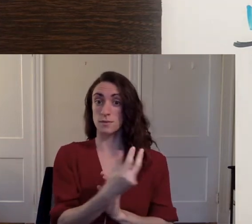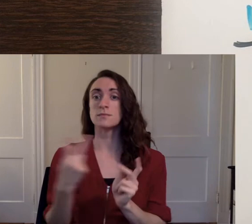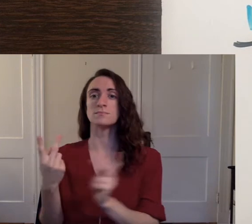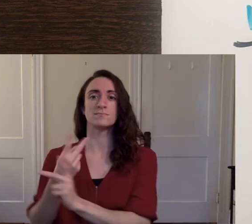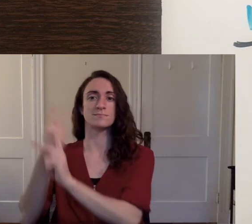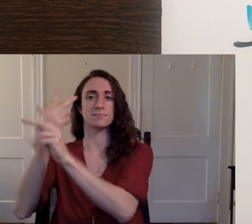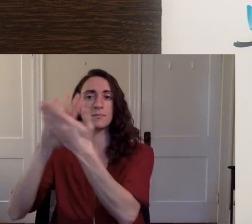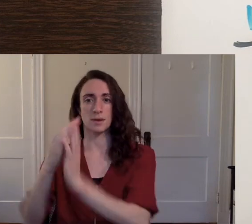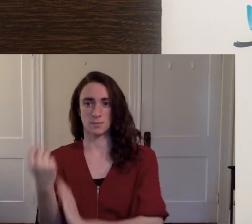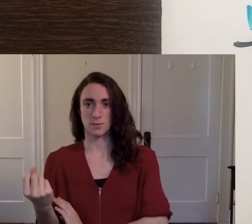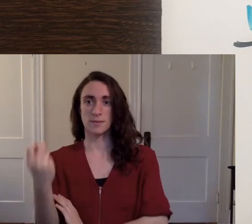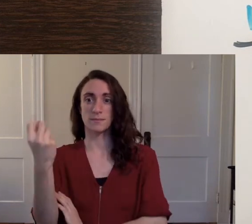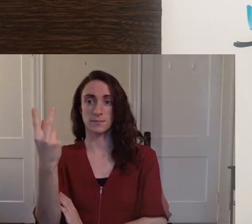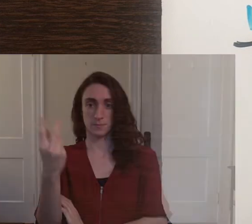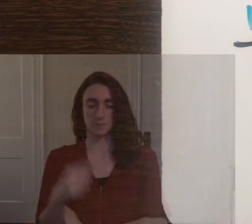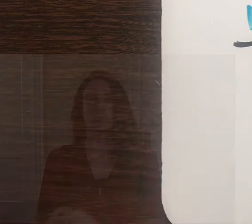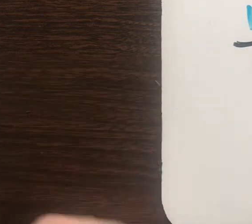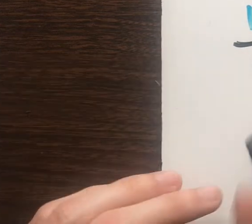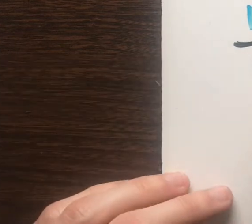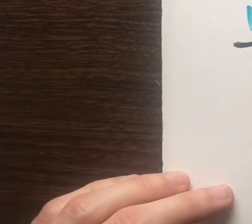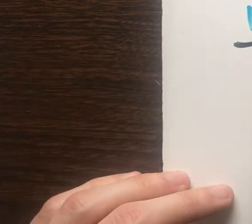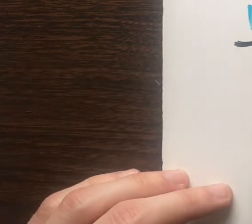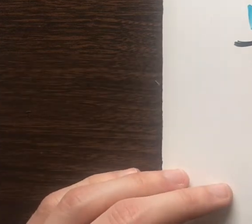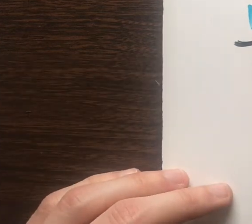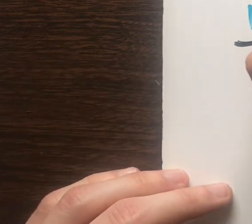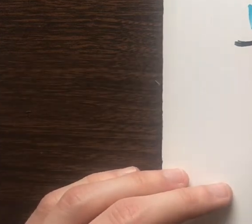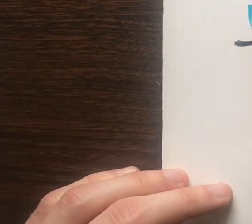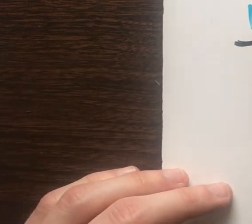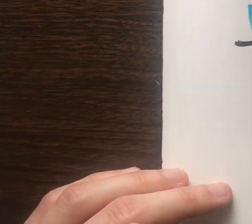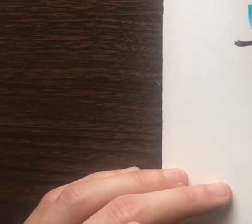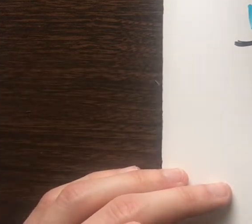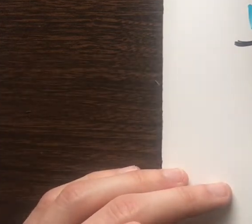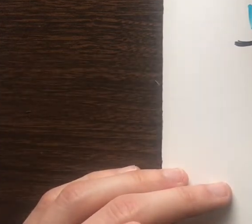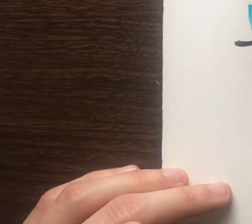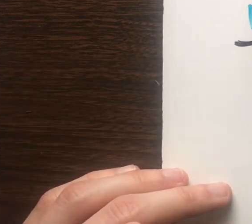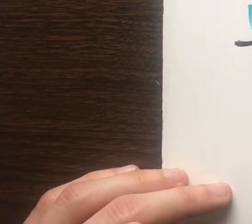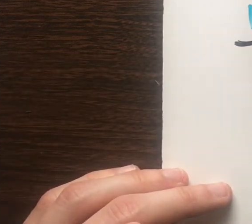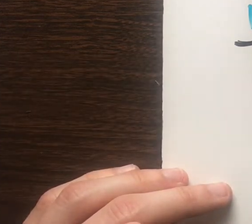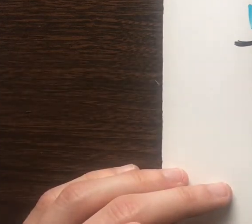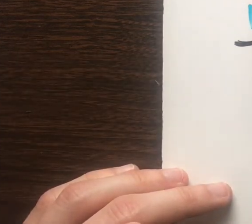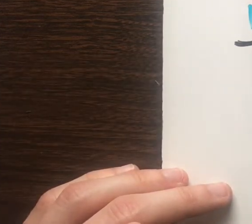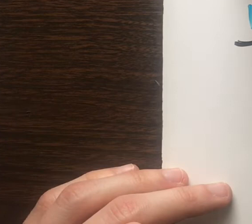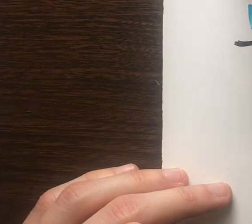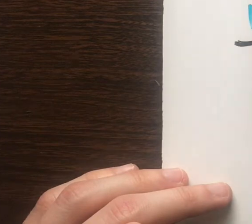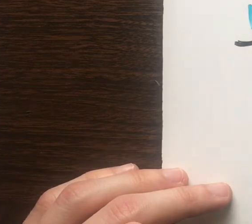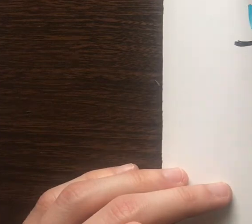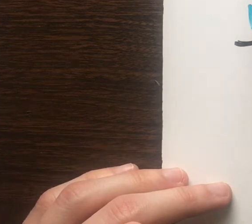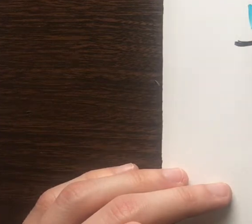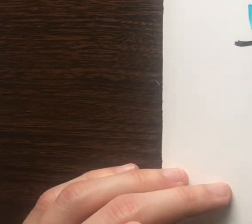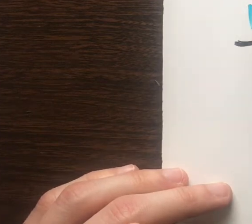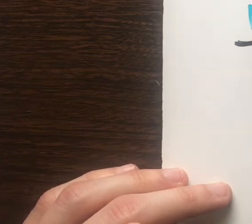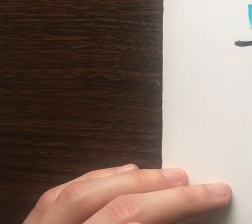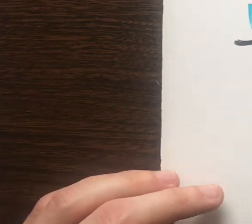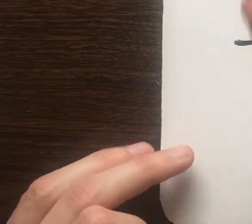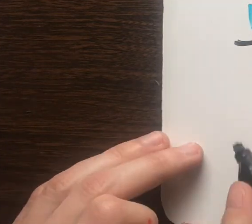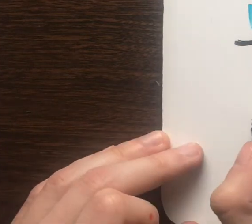immediately hit on that LCM of 12. So we want to convert the fourths and the sixths into twelfths.